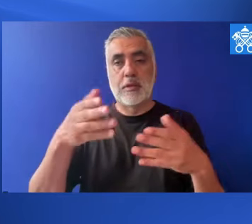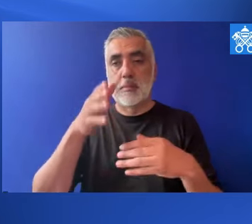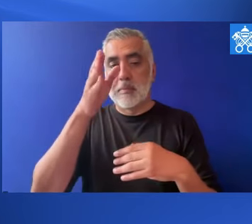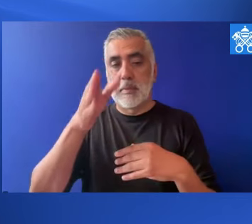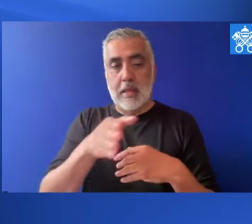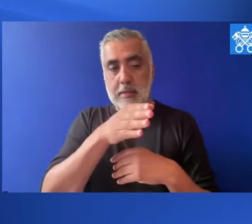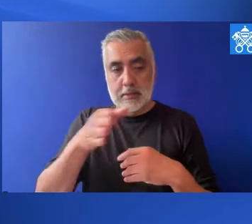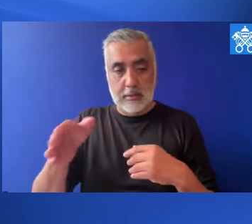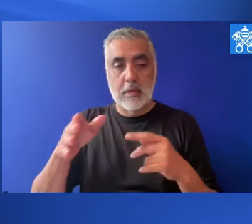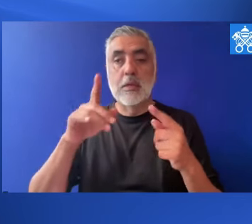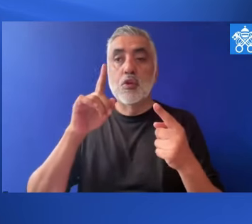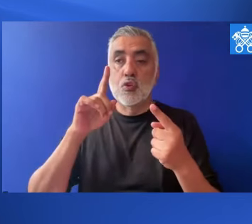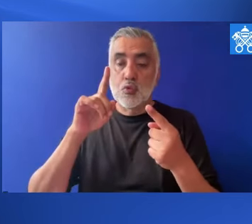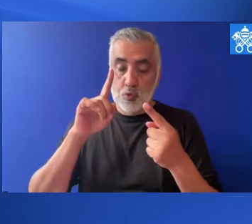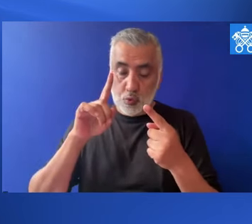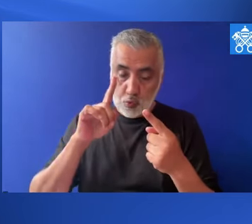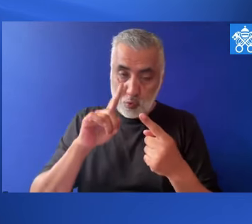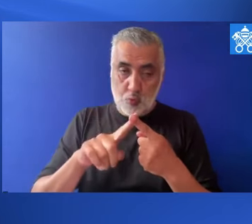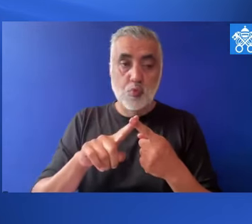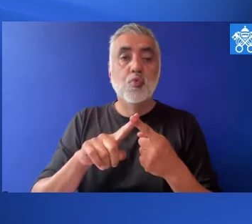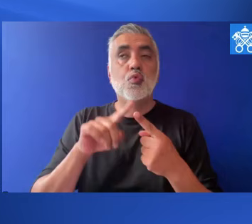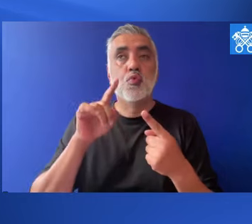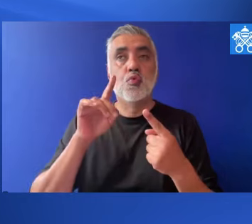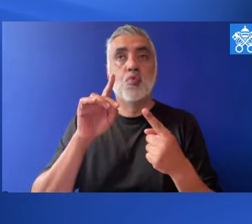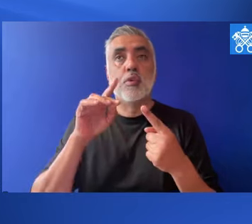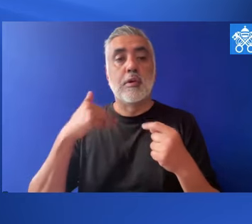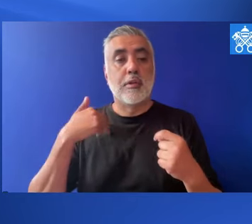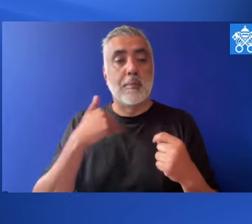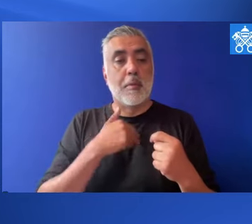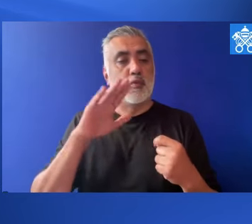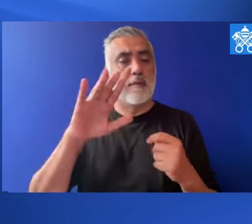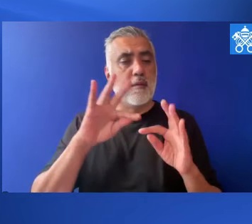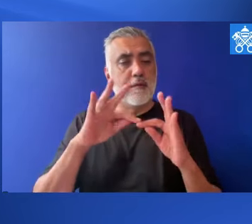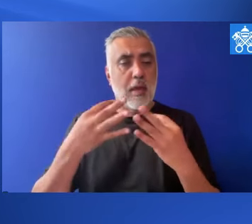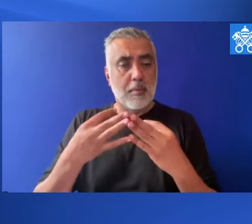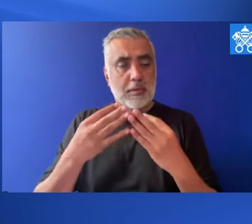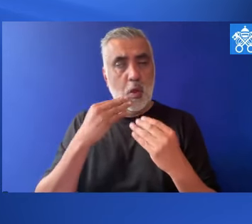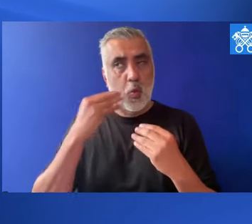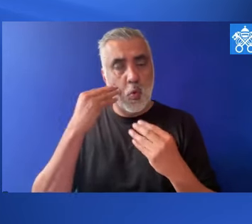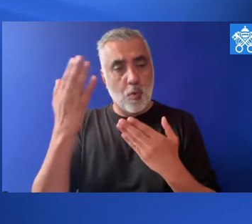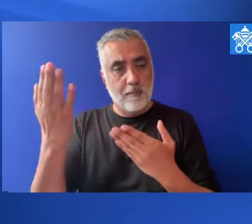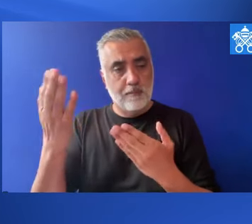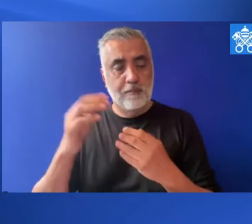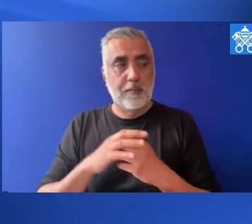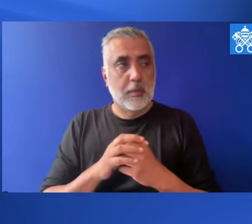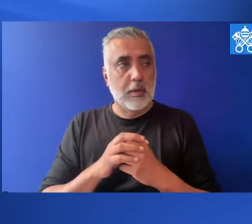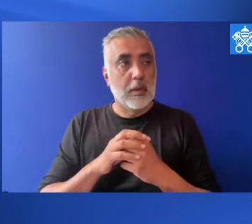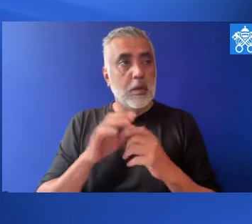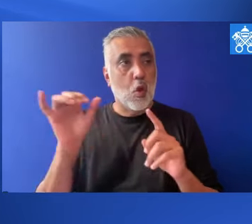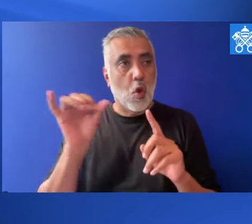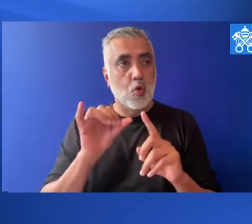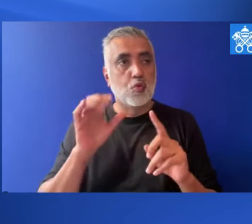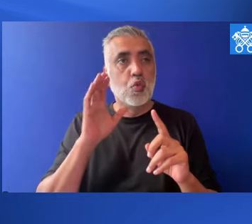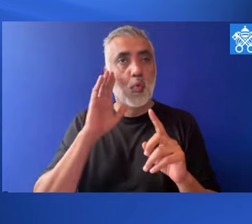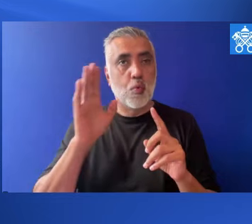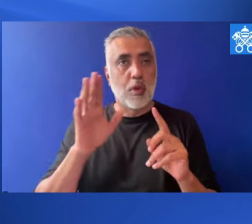blessing, which he extends in a particular way to the members of your families at home. He also